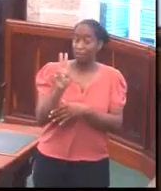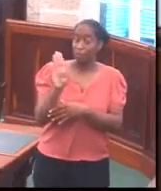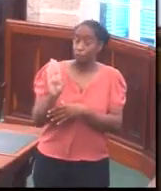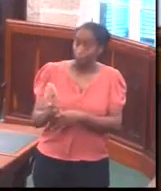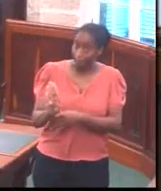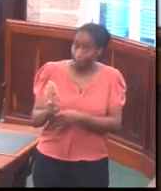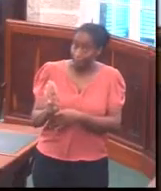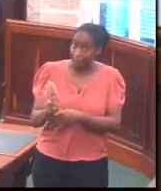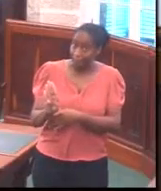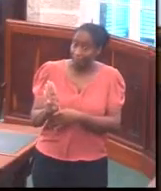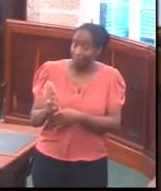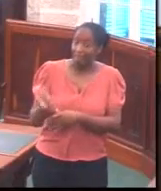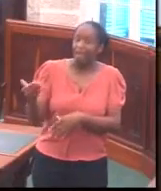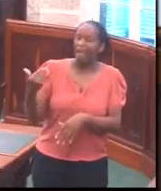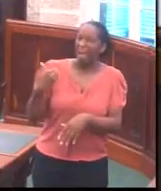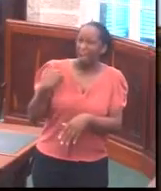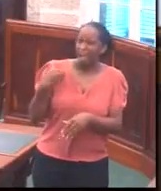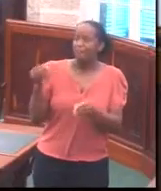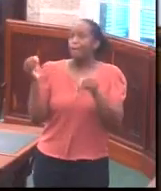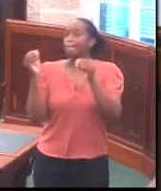contains other bypasses of the court.